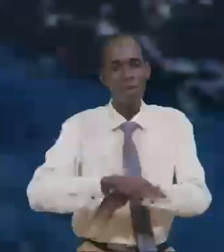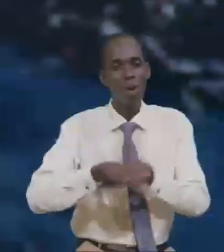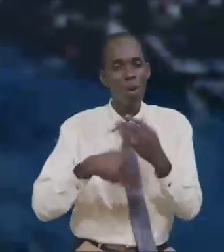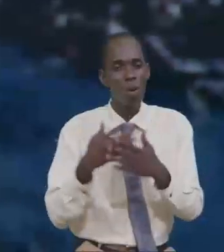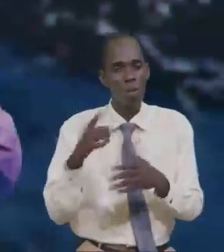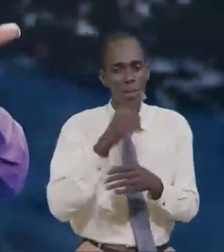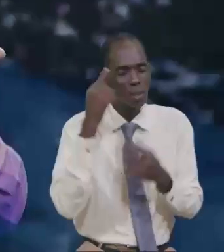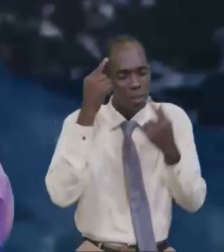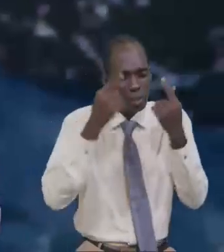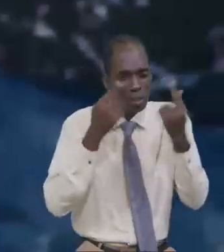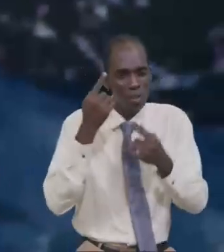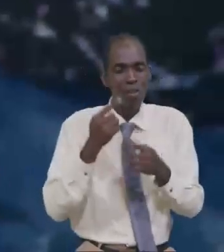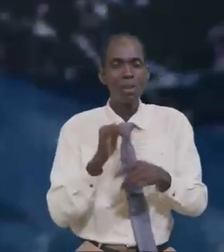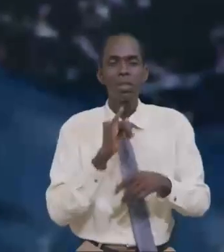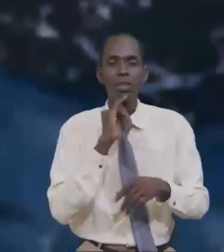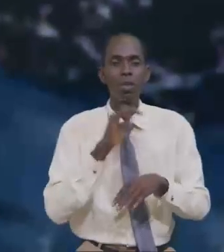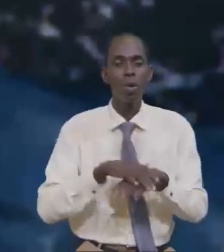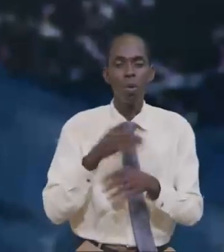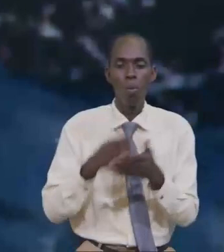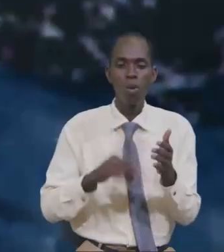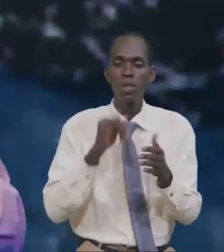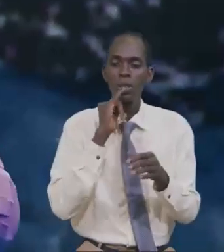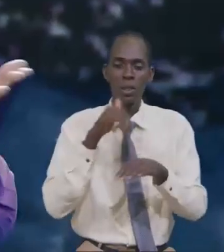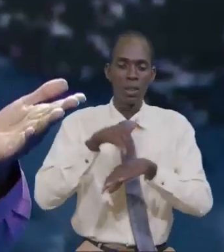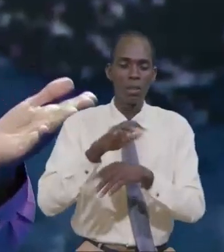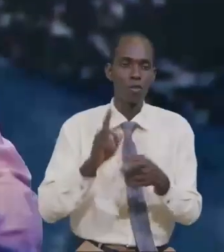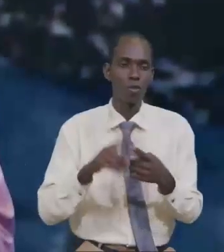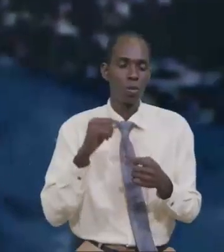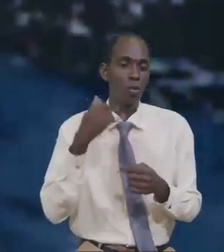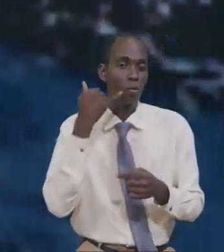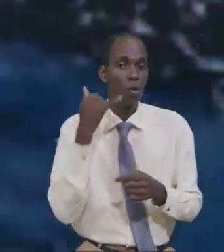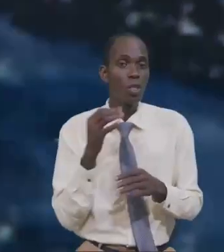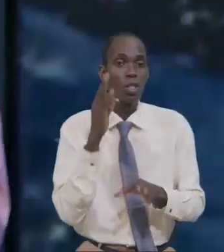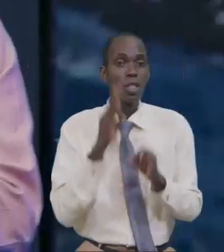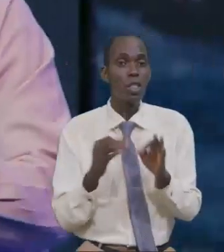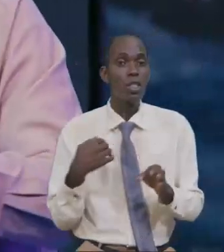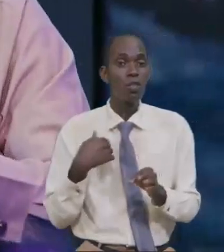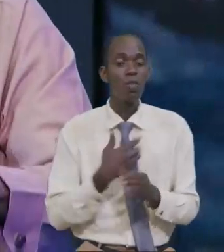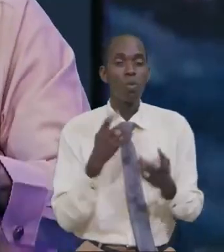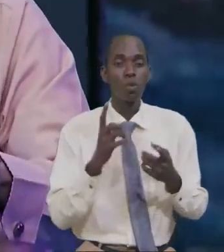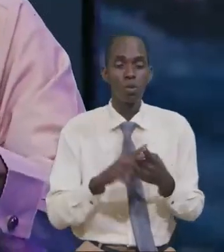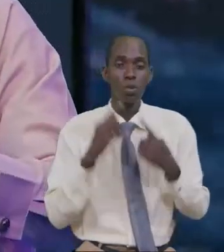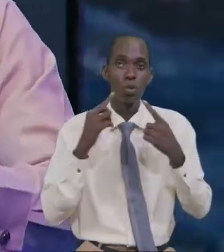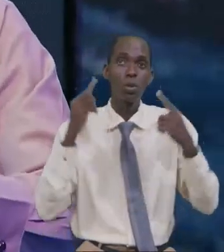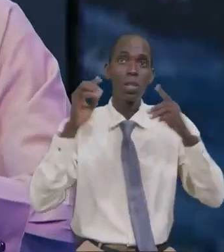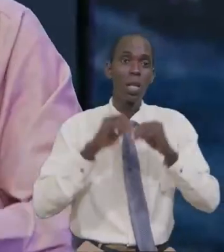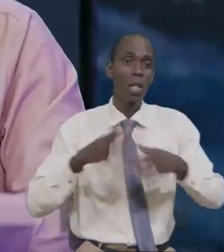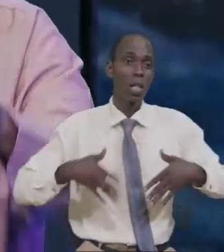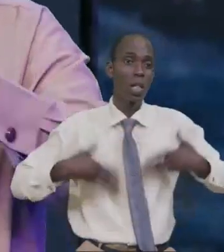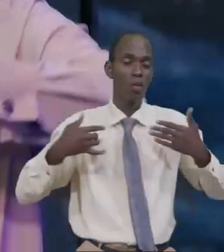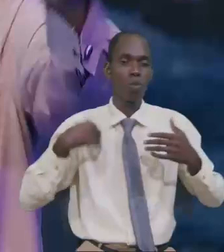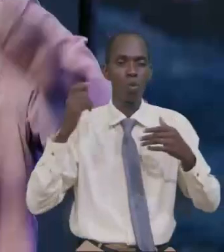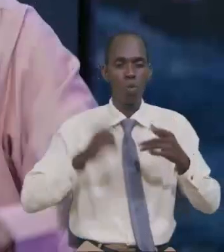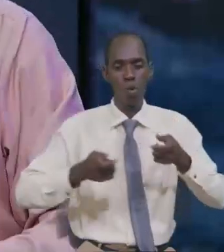thing, and we don't allow that thing to control us. If we control it and we say, I wake up in the morning, number